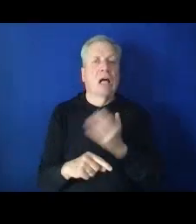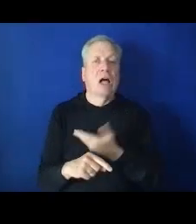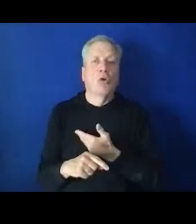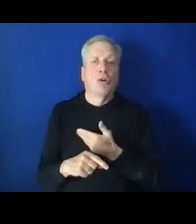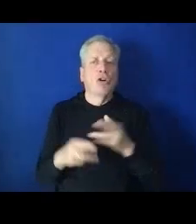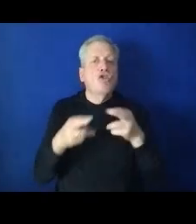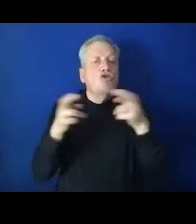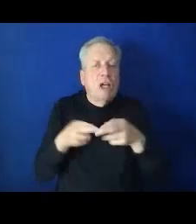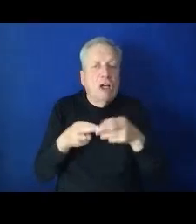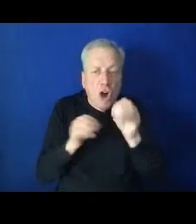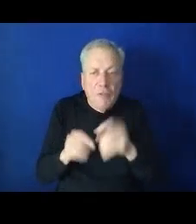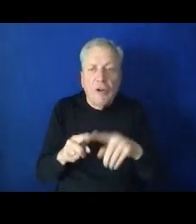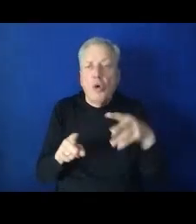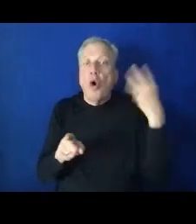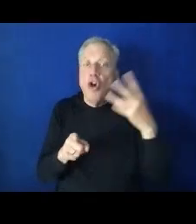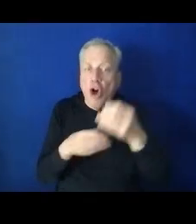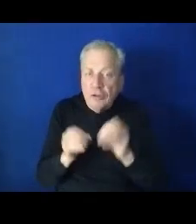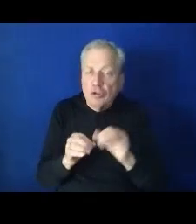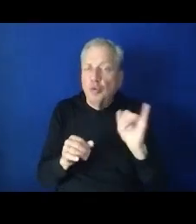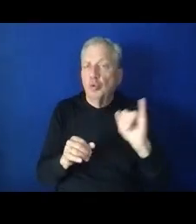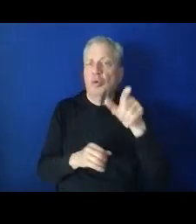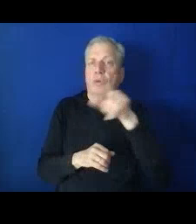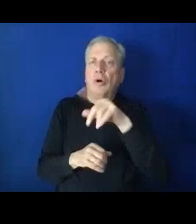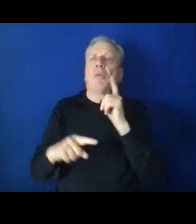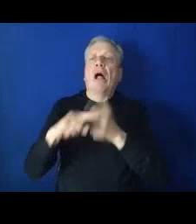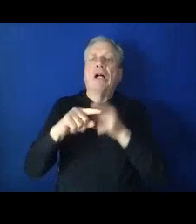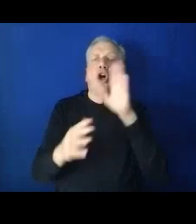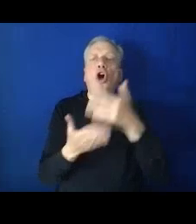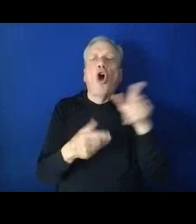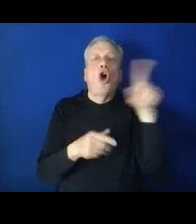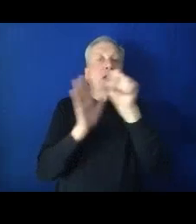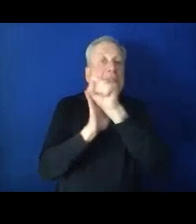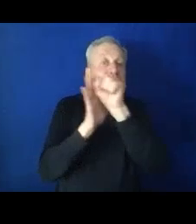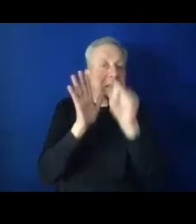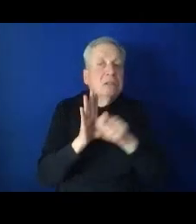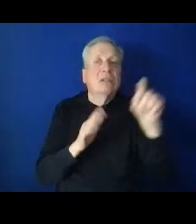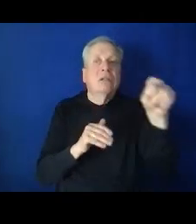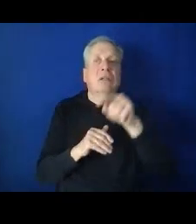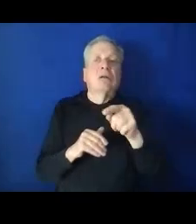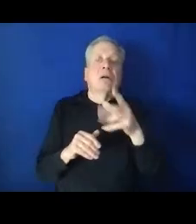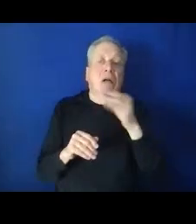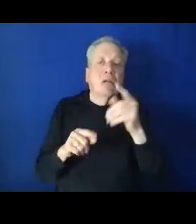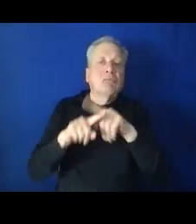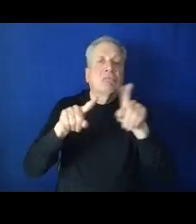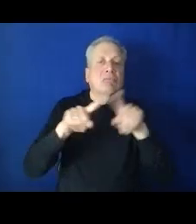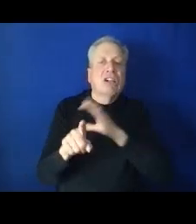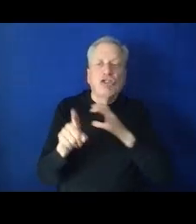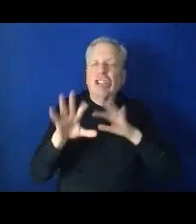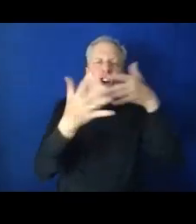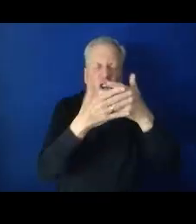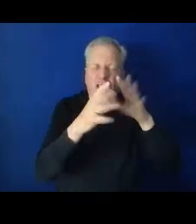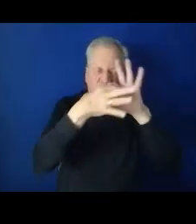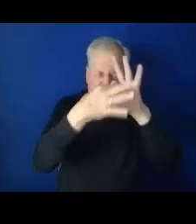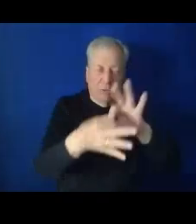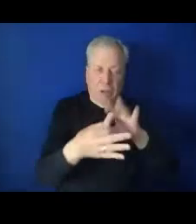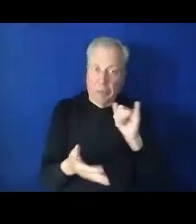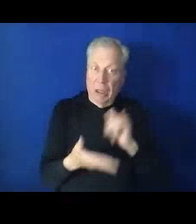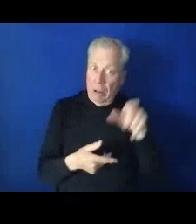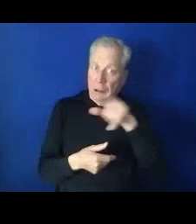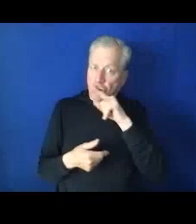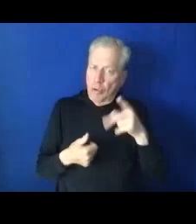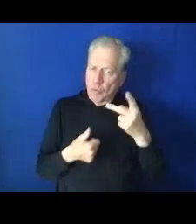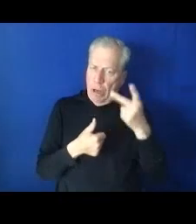regional offices, the Washington office, as well as all of the states, congressional, et cetera. So these are the primary